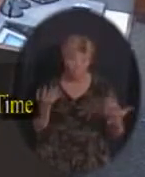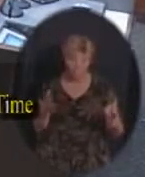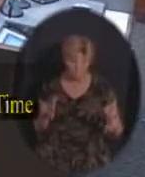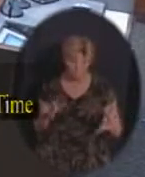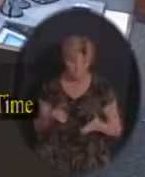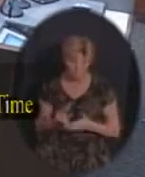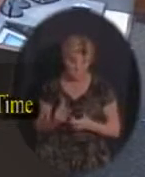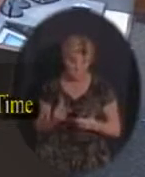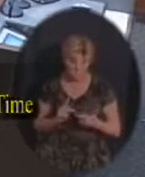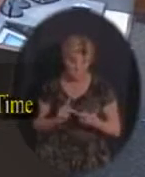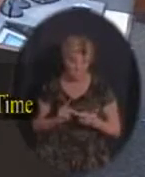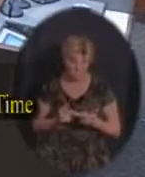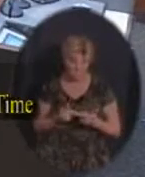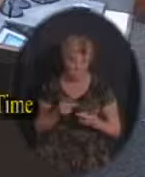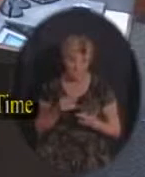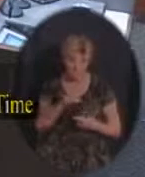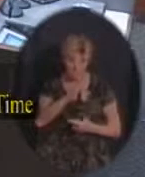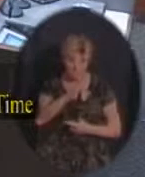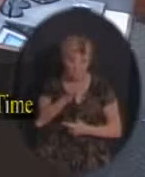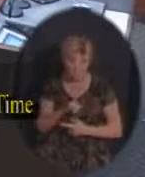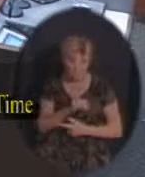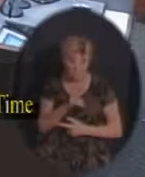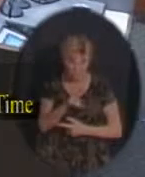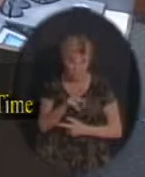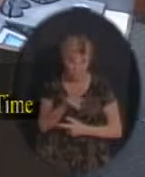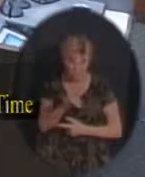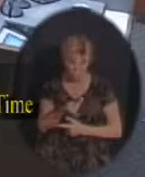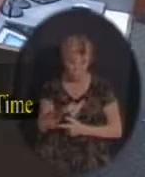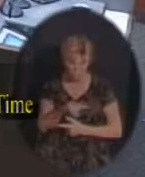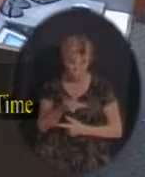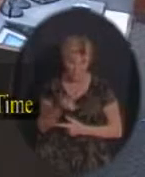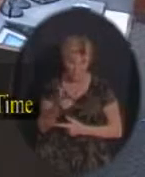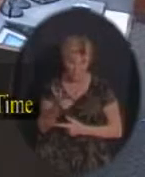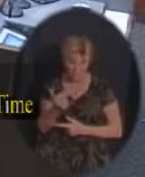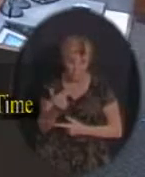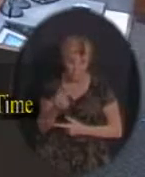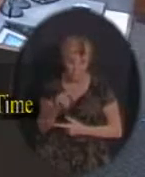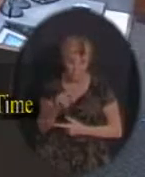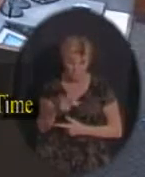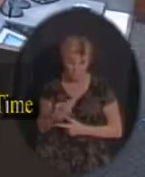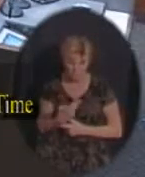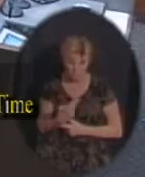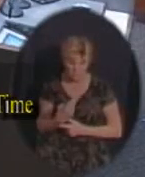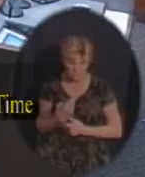meeting on Thursday, the 13th. Any further discussion? Ms. Carpenter?